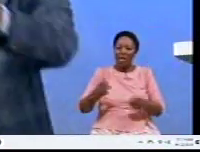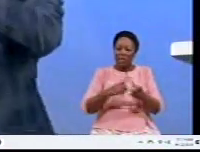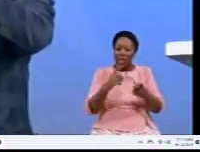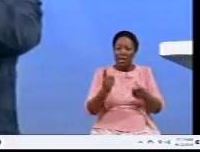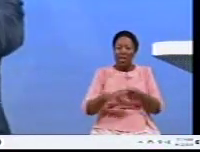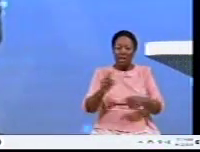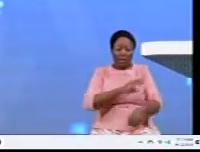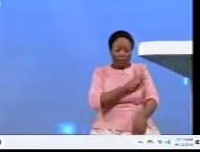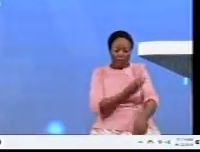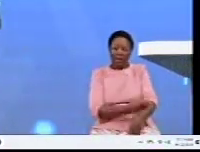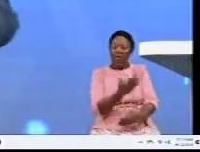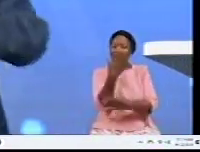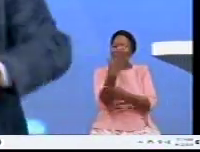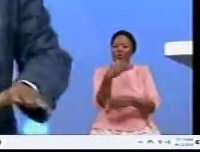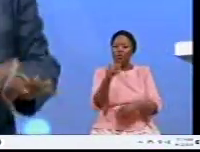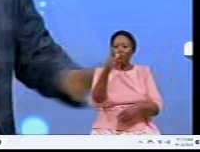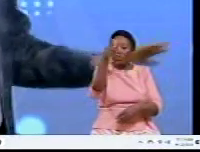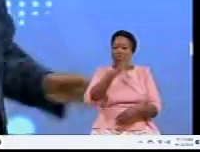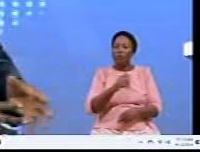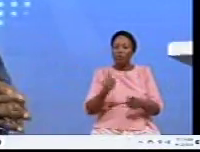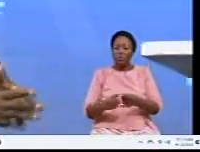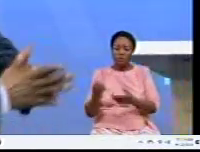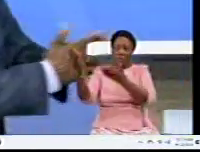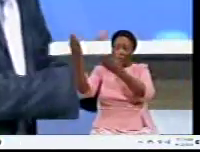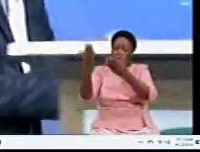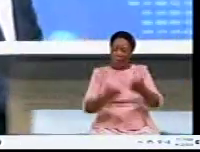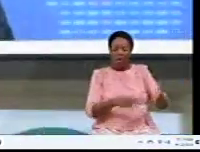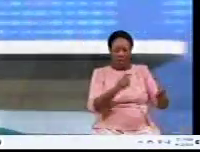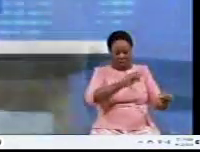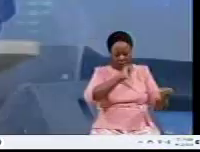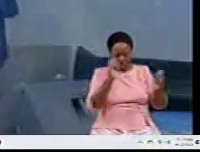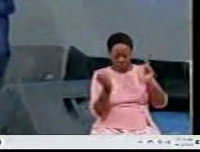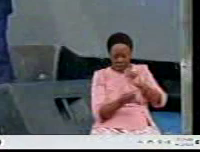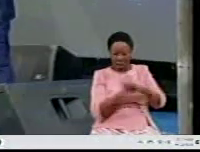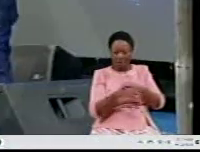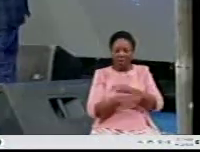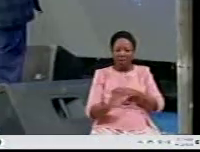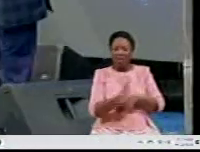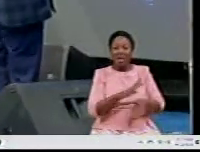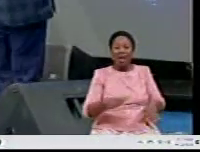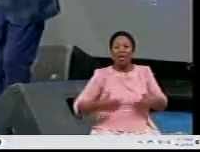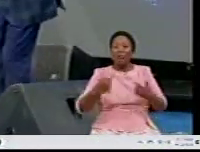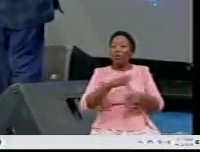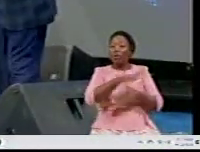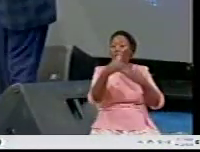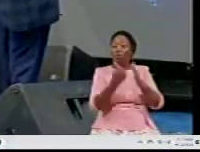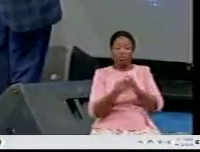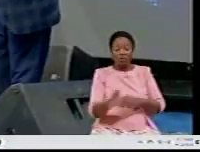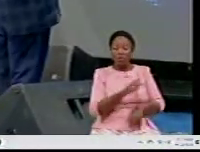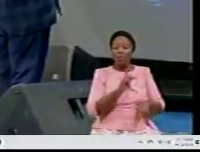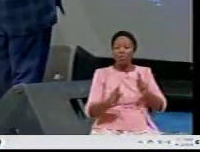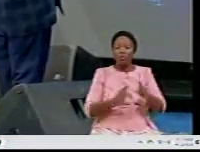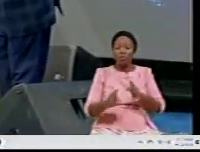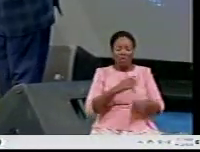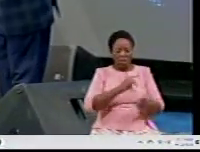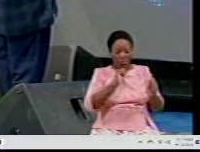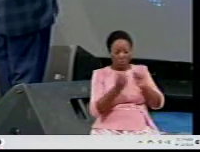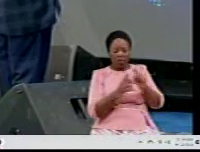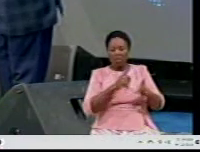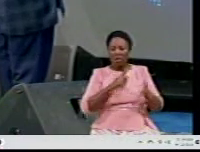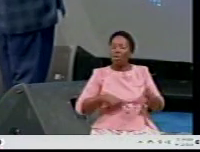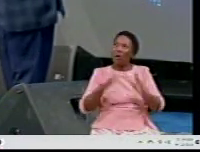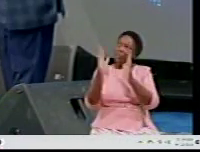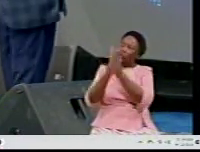mighty hand of God to bring the change in their lives. All those people, they turn to the Lord and